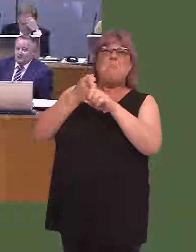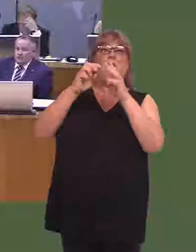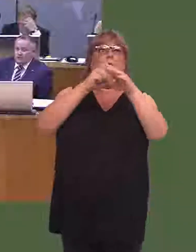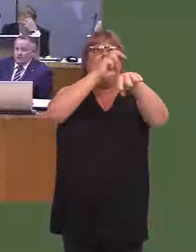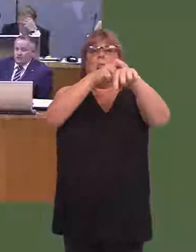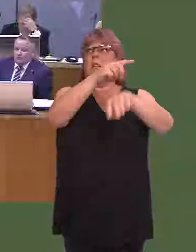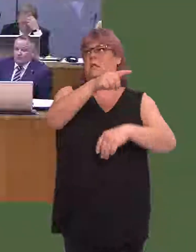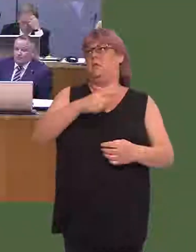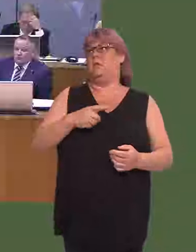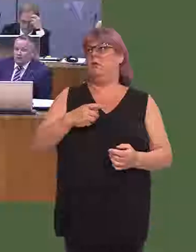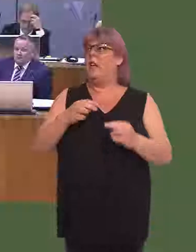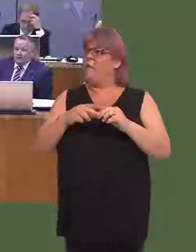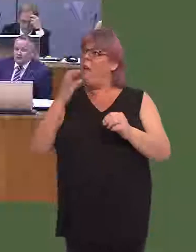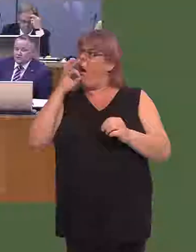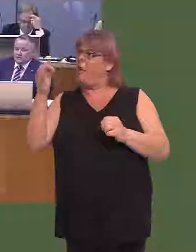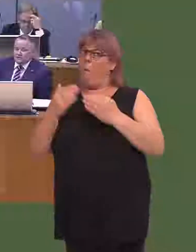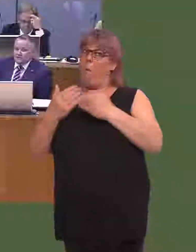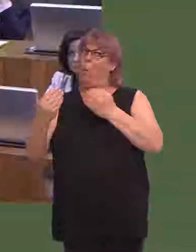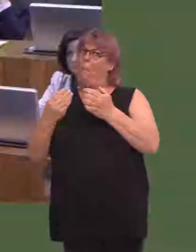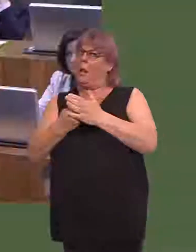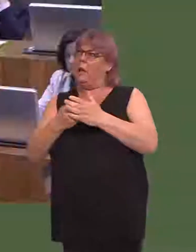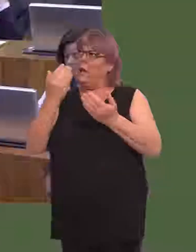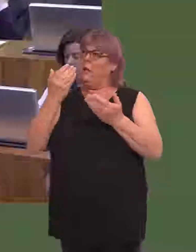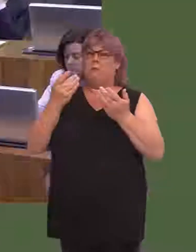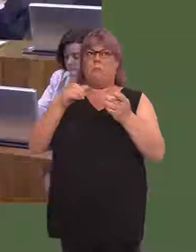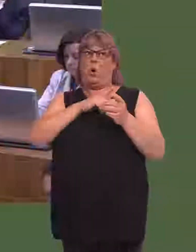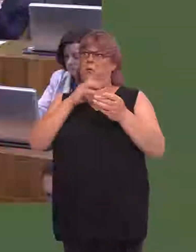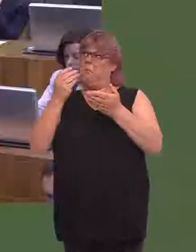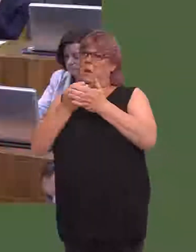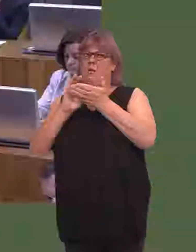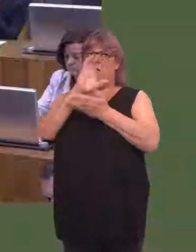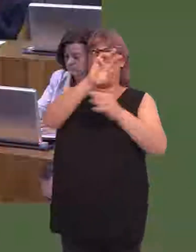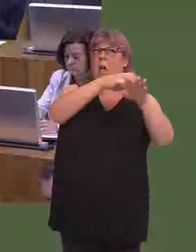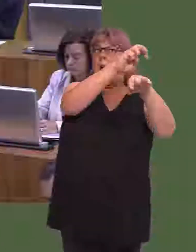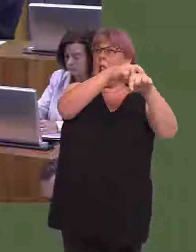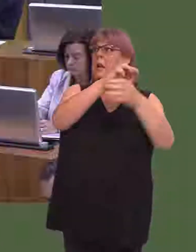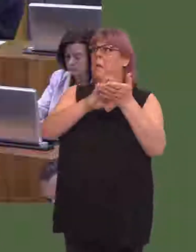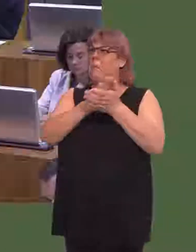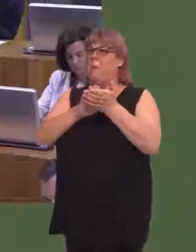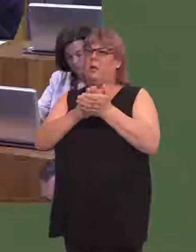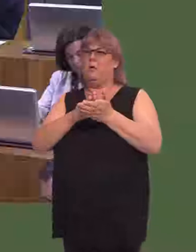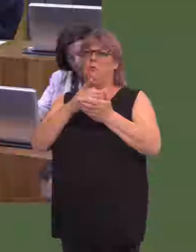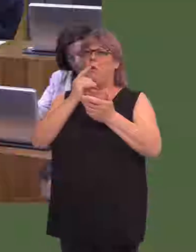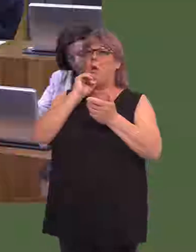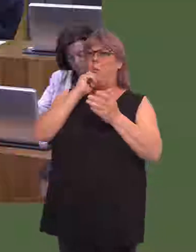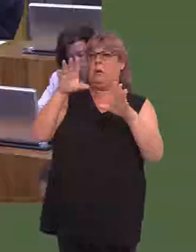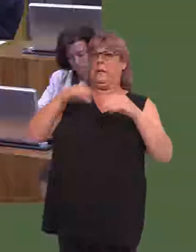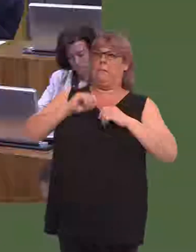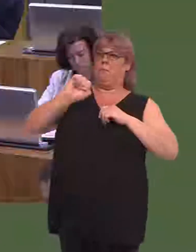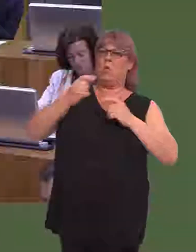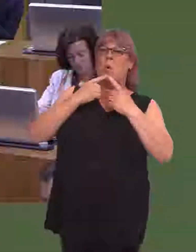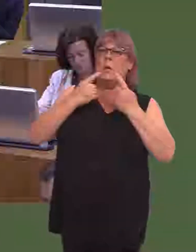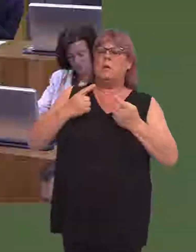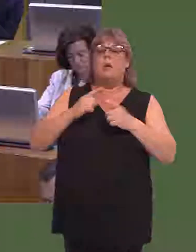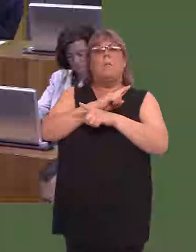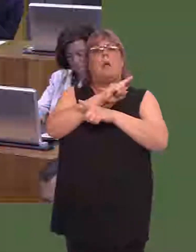party has given to Northern Ireland, he would have more credibility in the arguments that he puts forward. As I